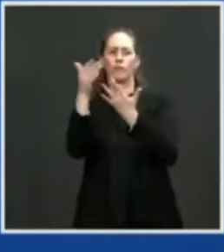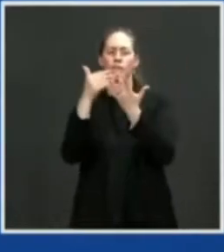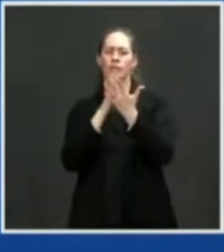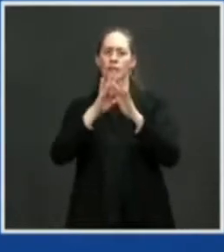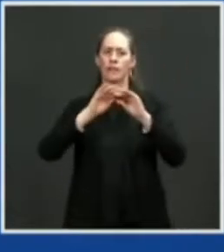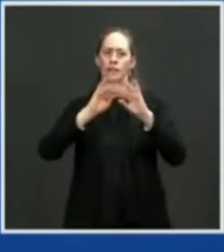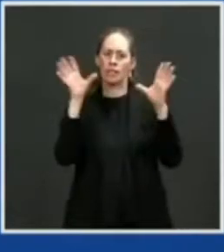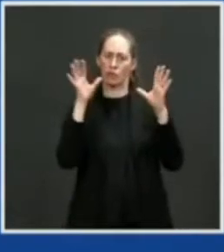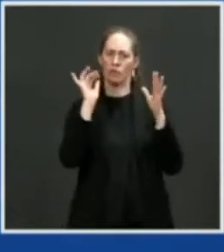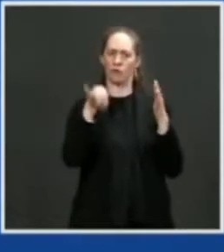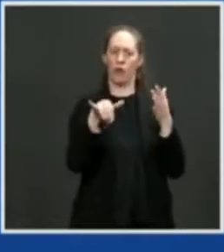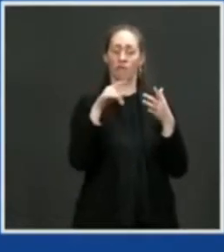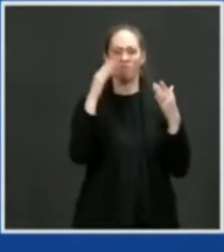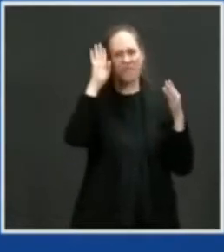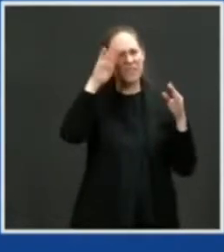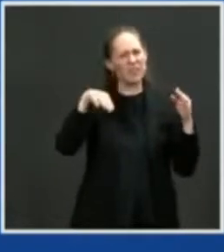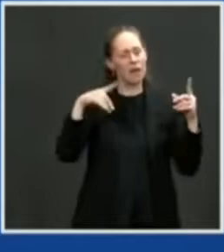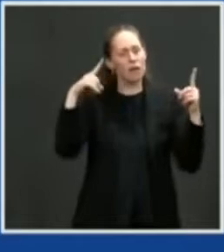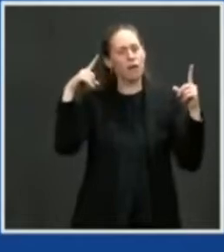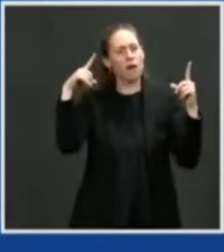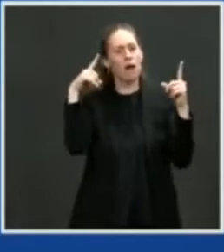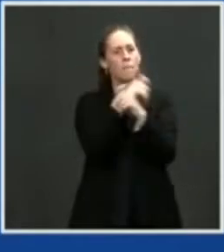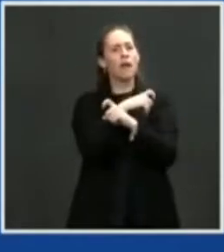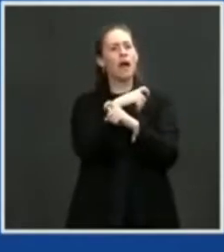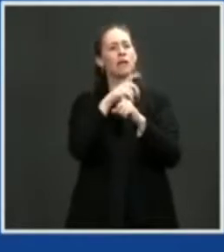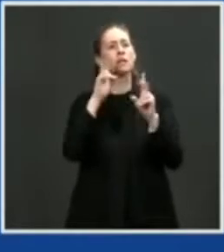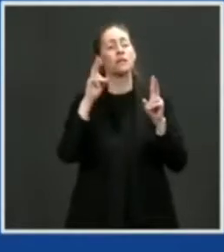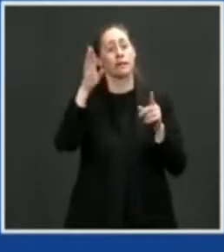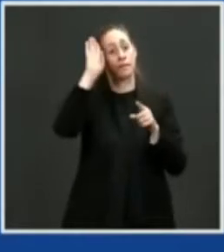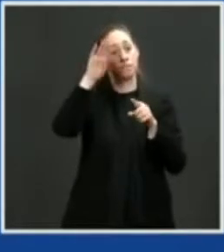to hold China accountable to follow the rules.